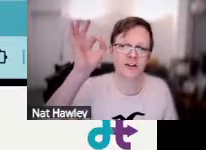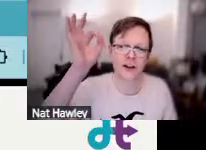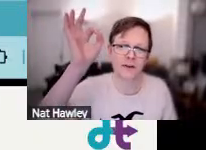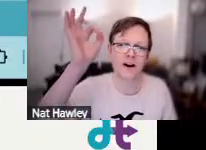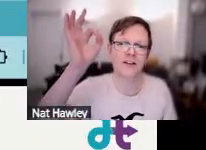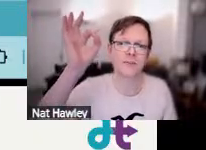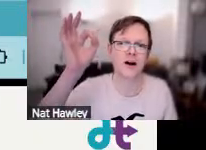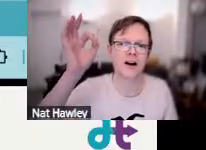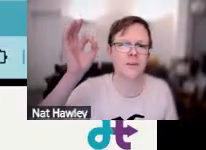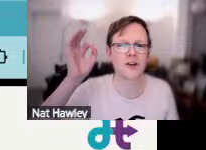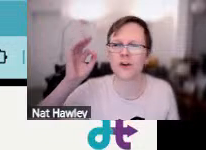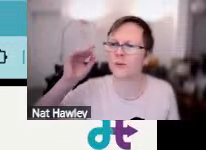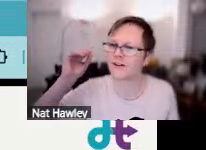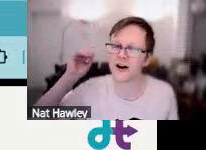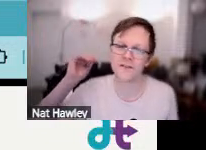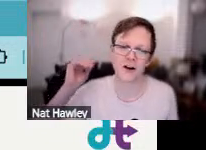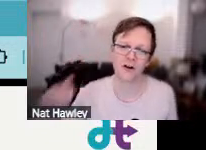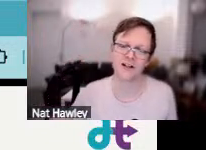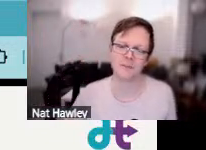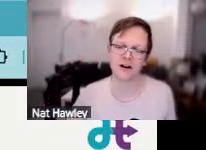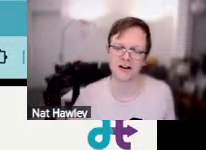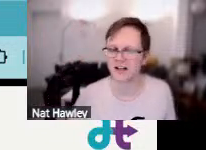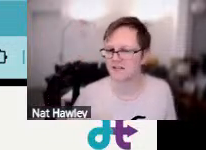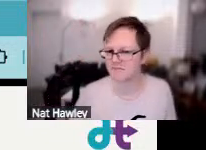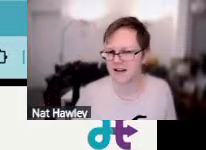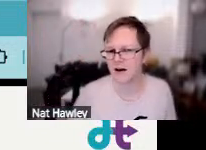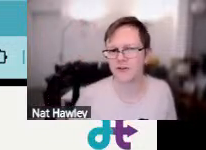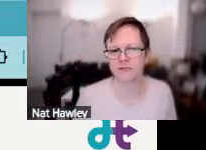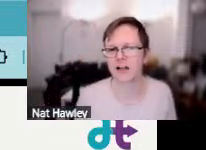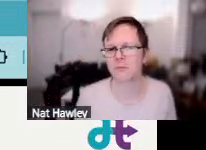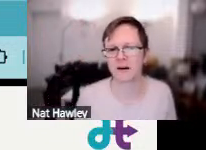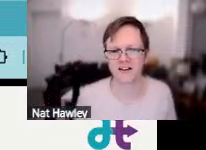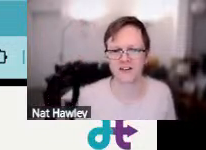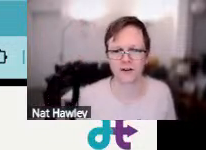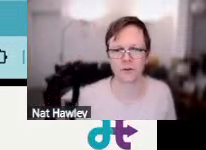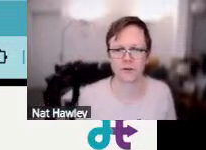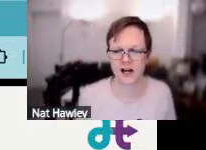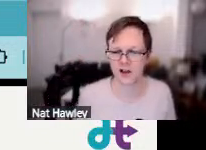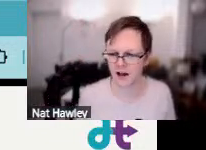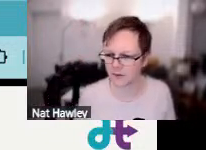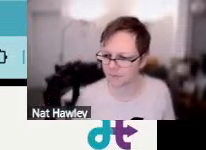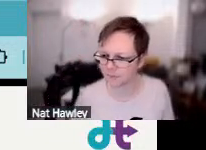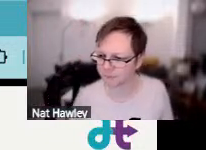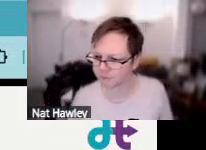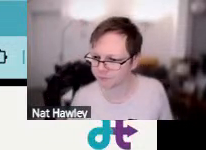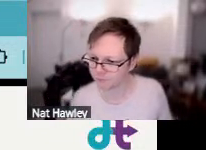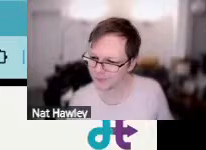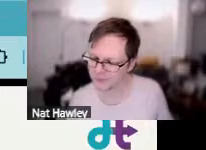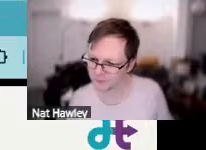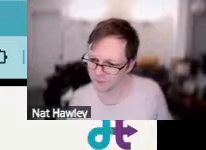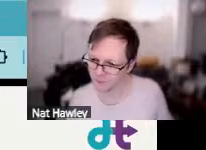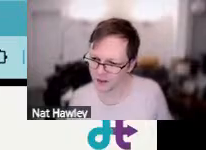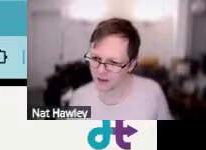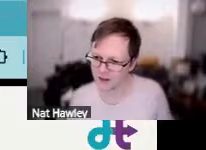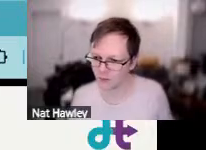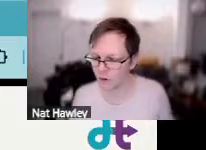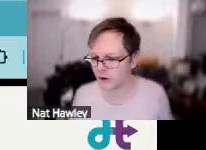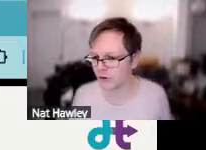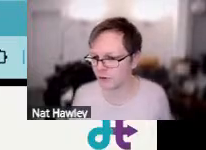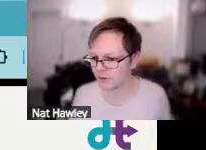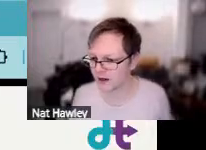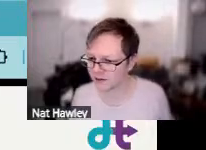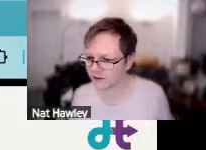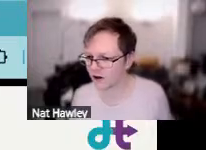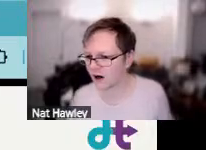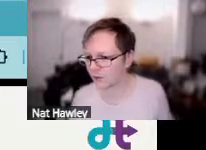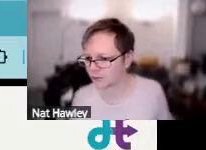the tip of the iceberg, but you want to dive in a lot deeper? Now is a really good place to share that. And while you